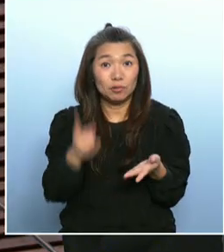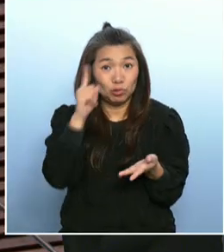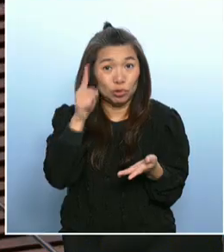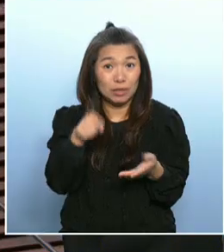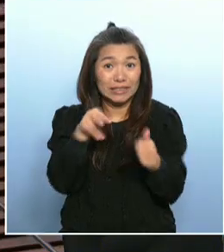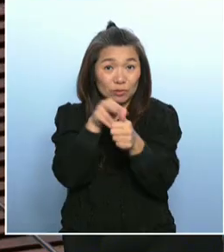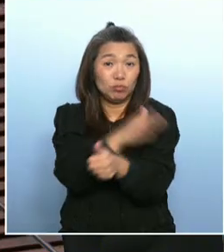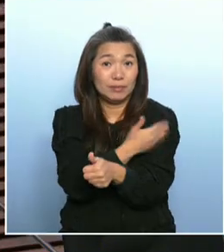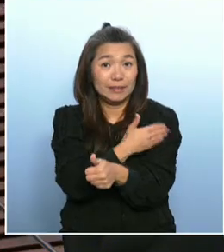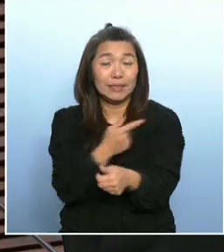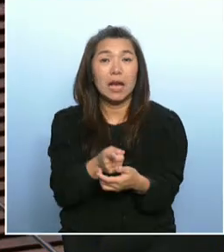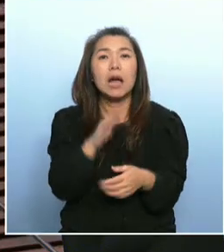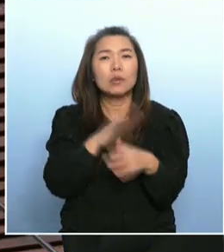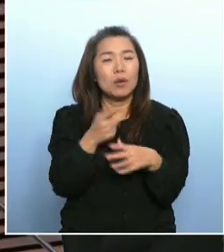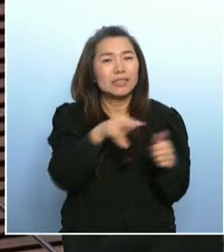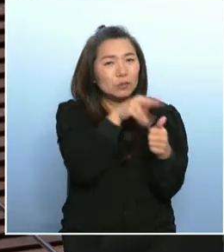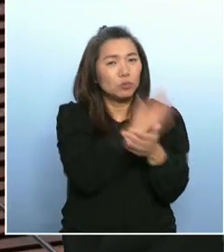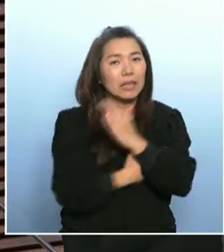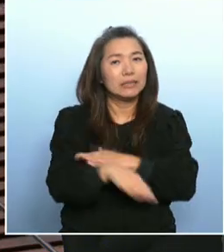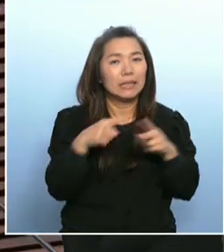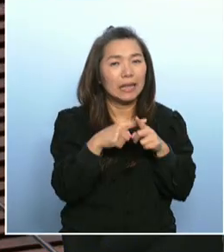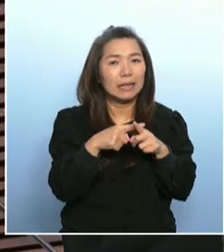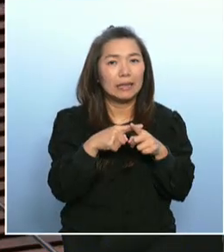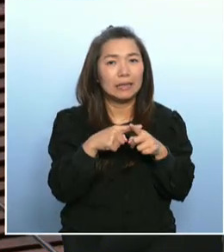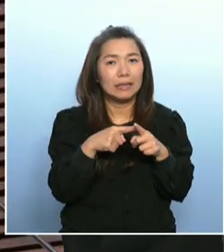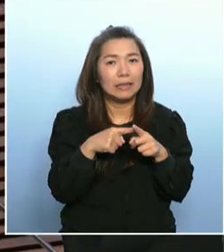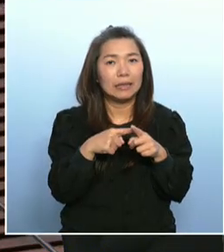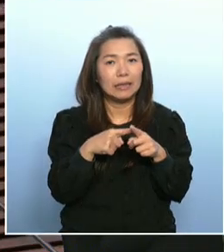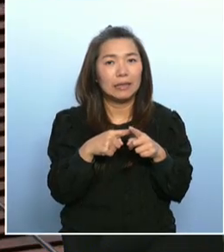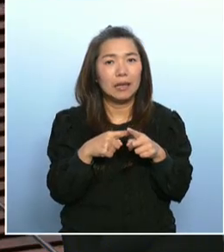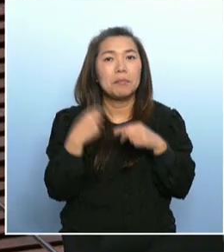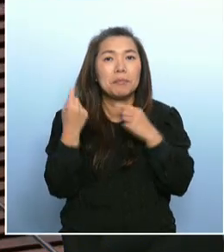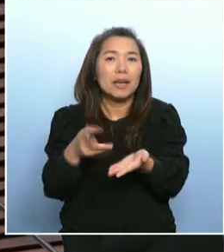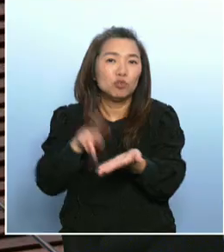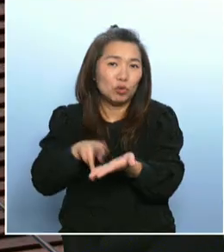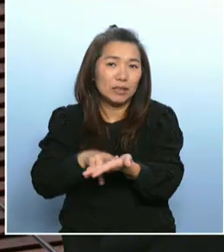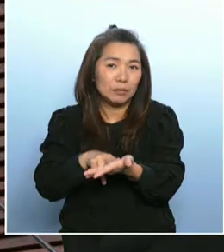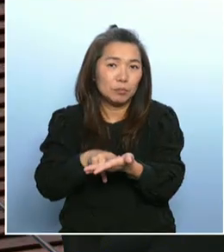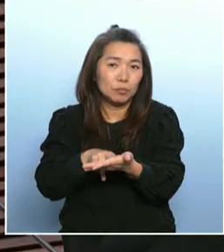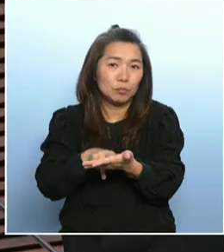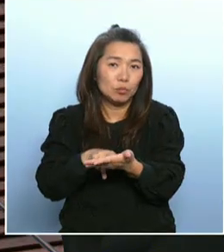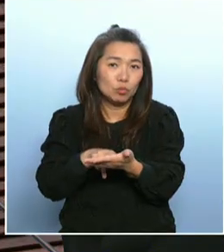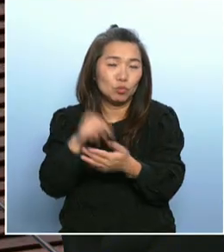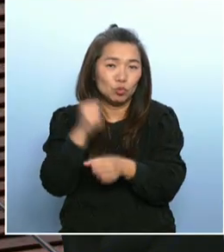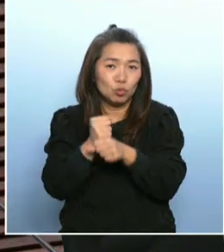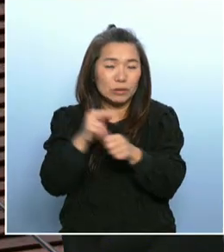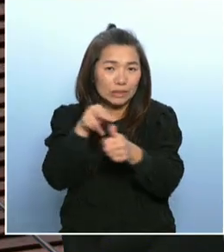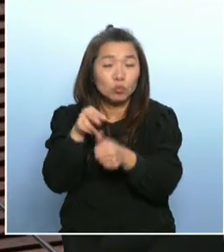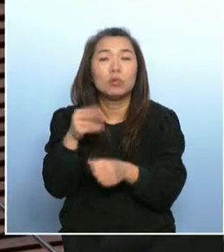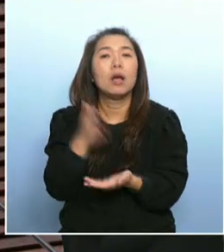this is just a form of living allowance. We're not trying to subsidize the